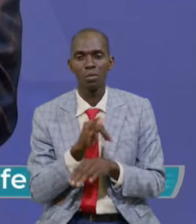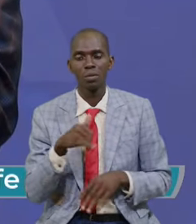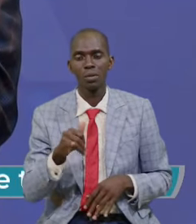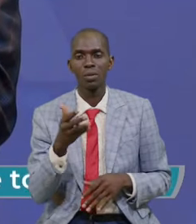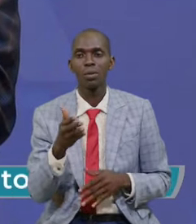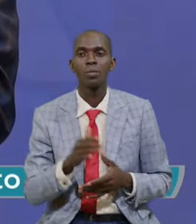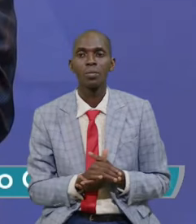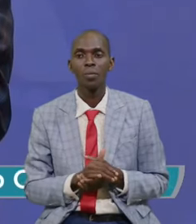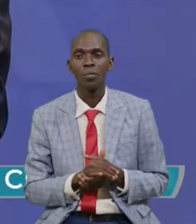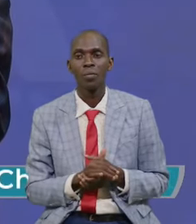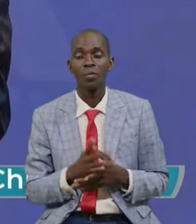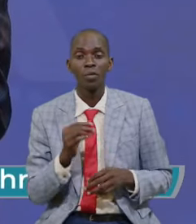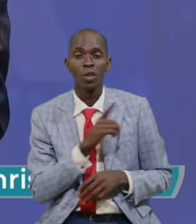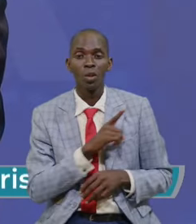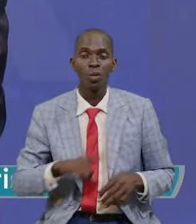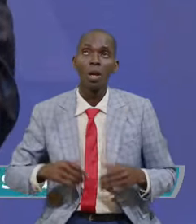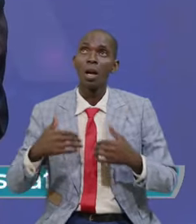The Lord has something for you.